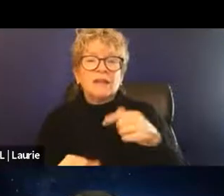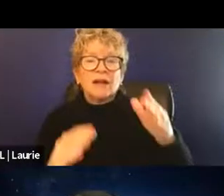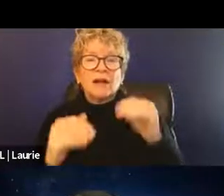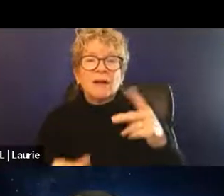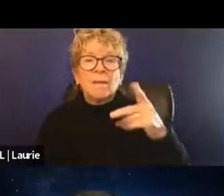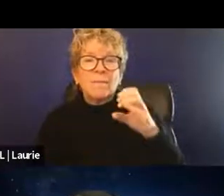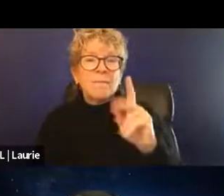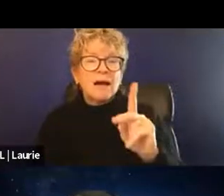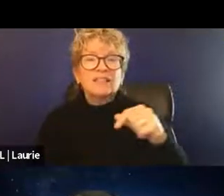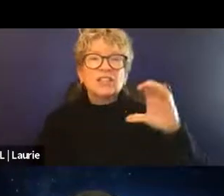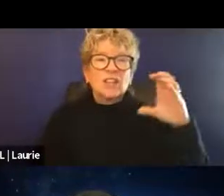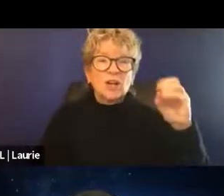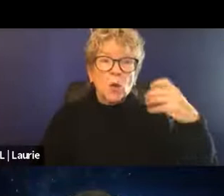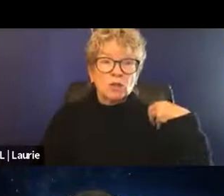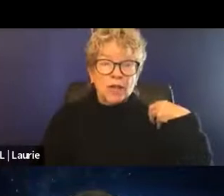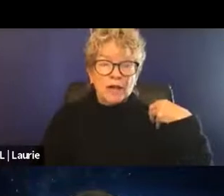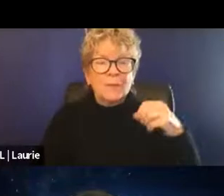next.